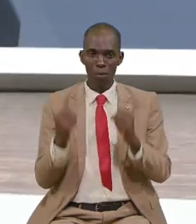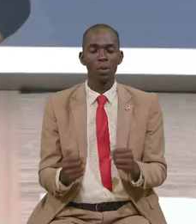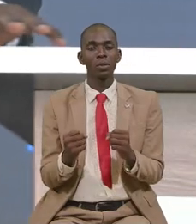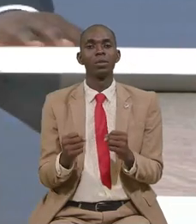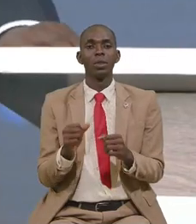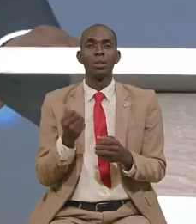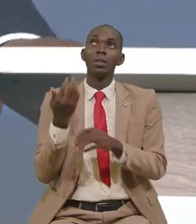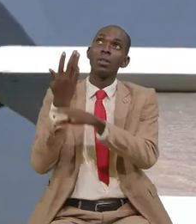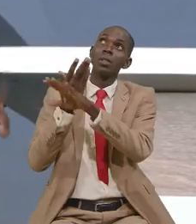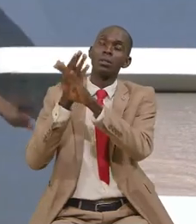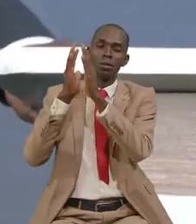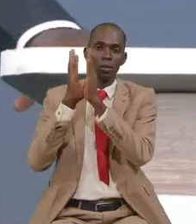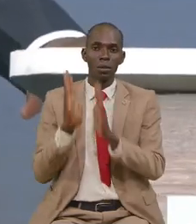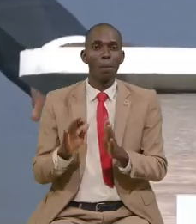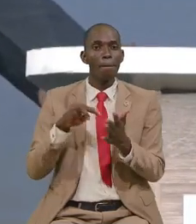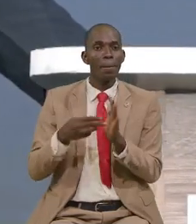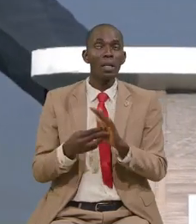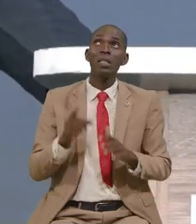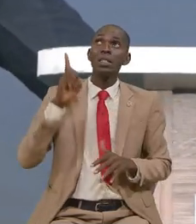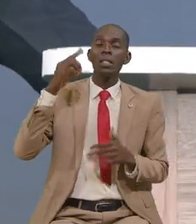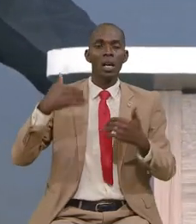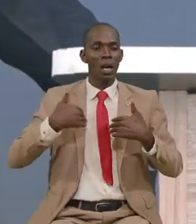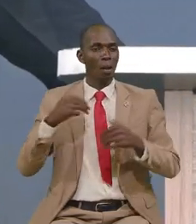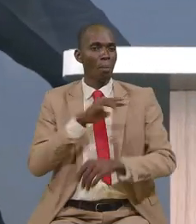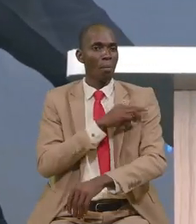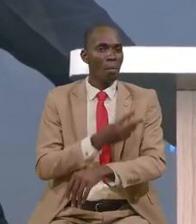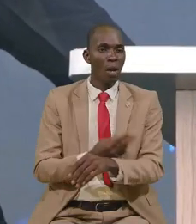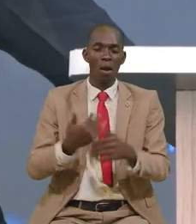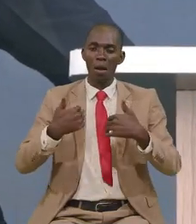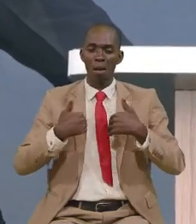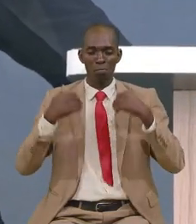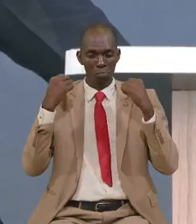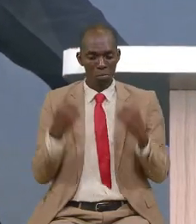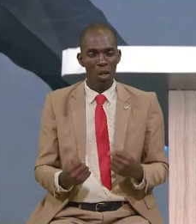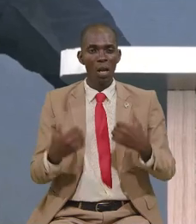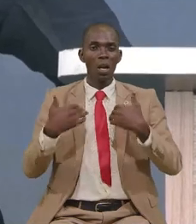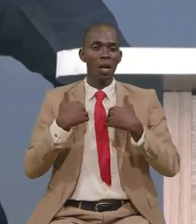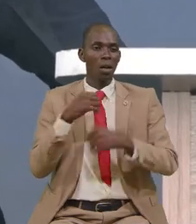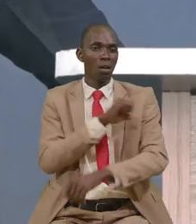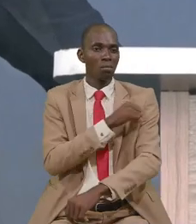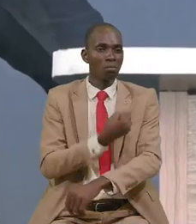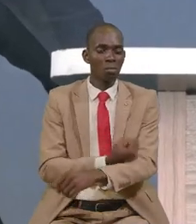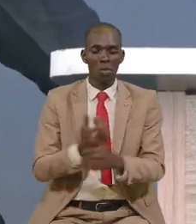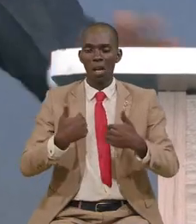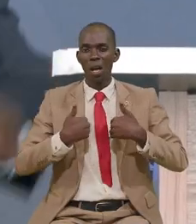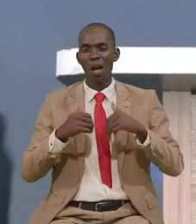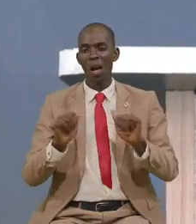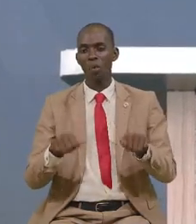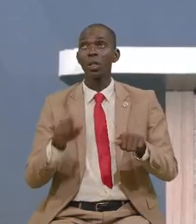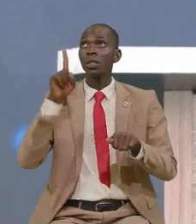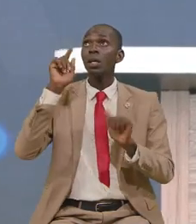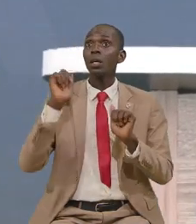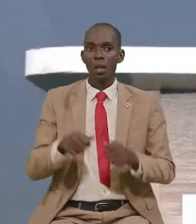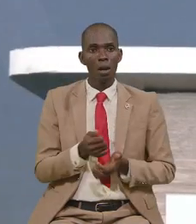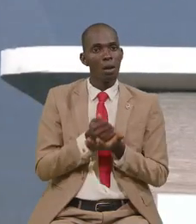he has might, he has power, he has strength, he has ability, he can help, and